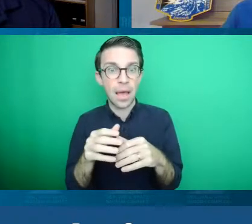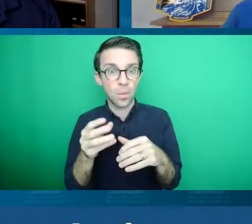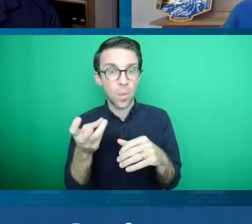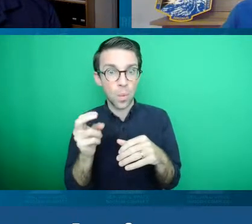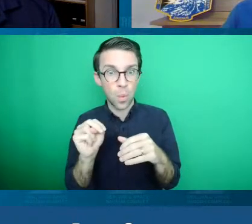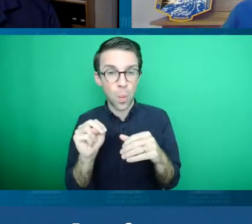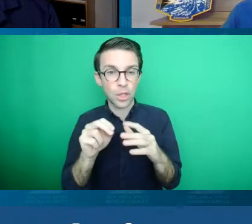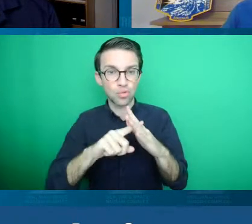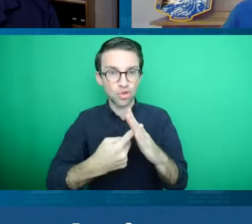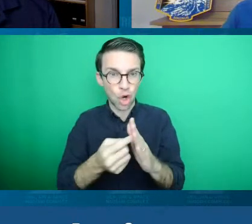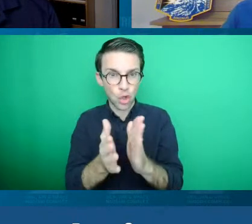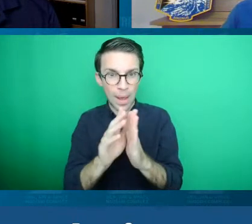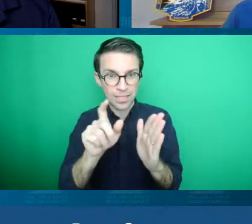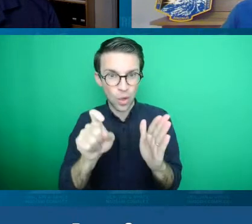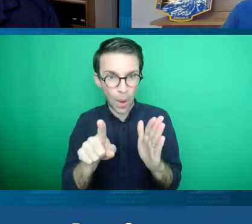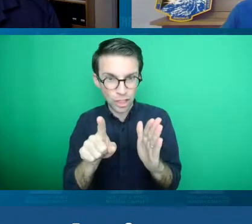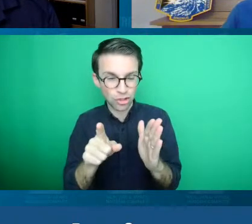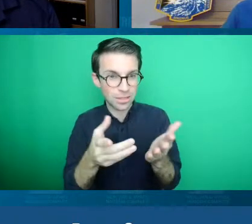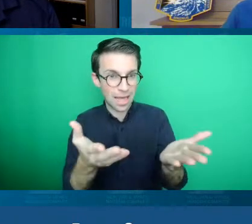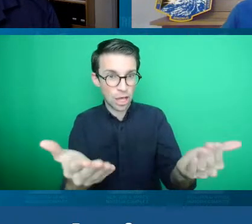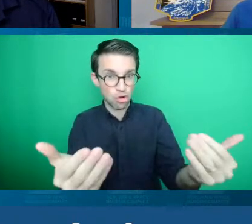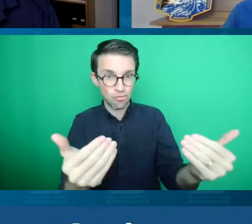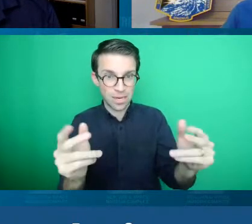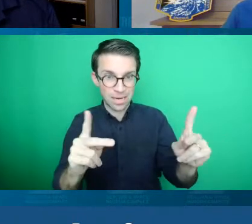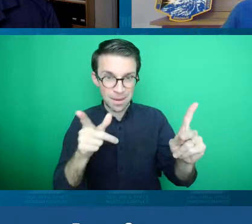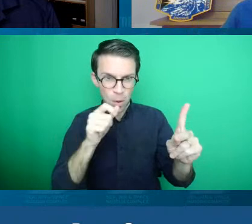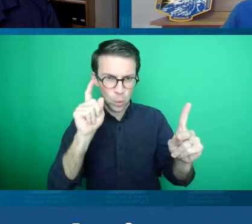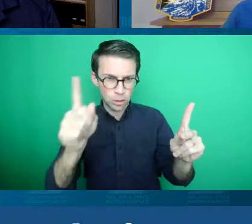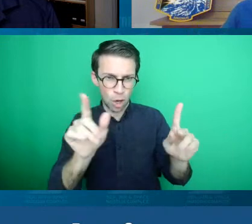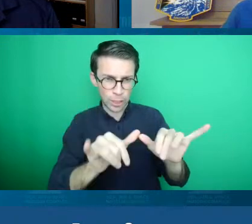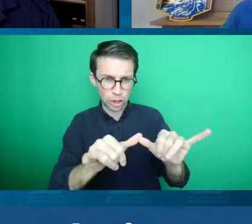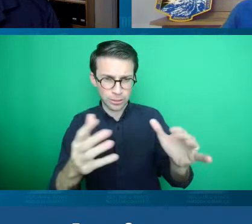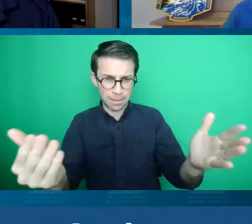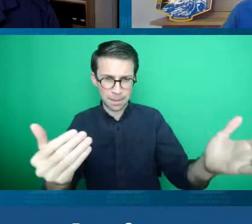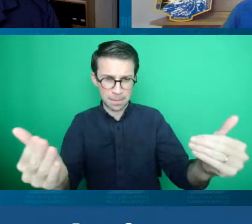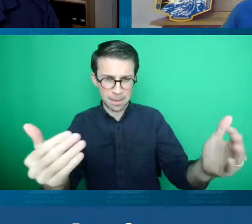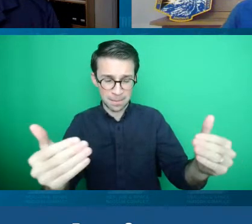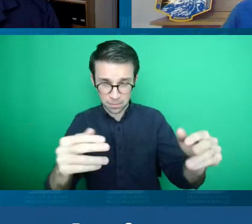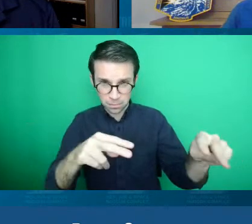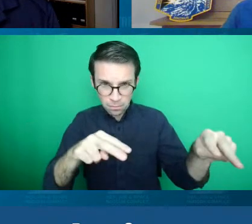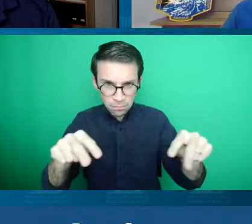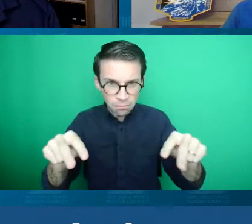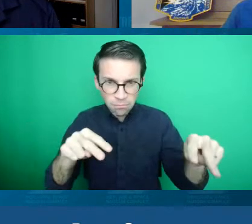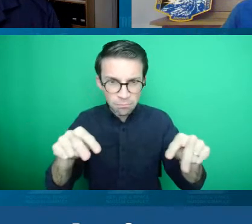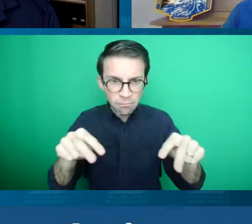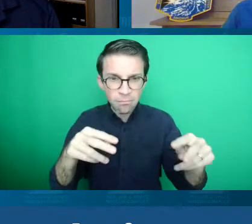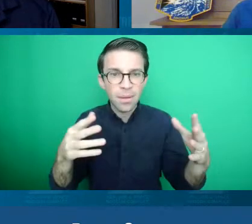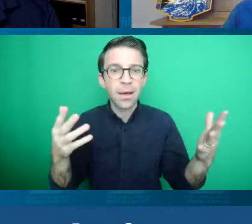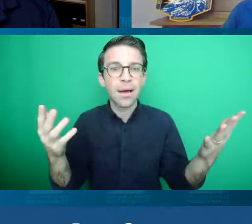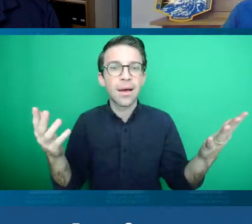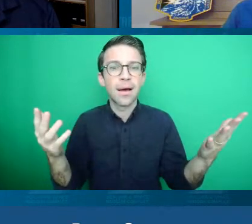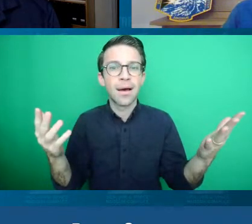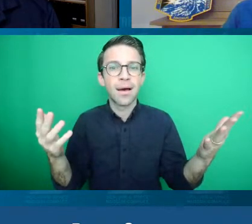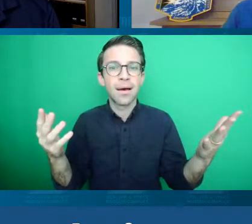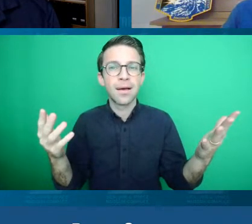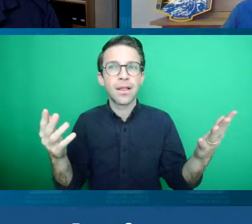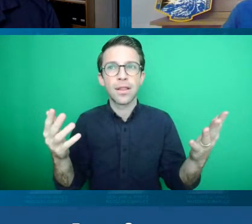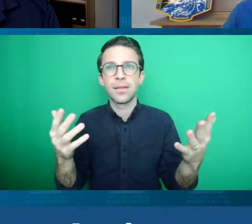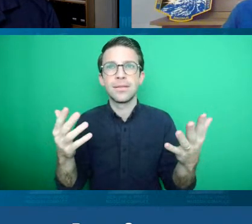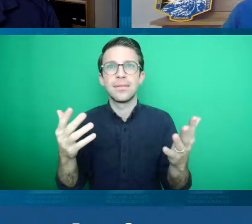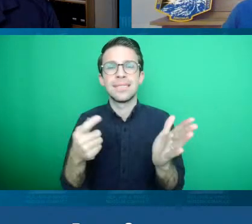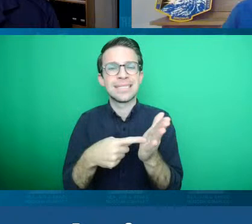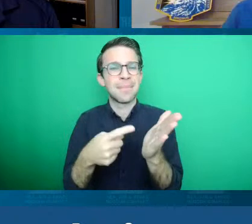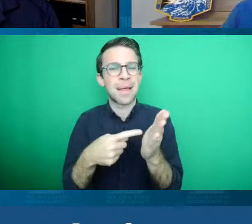You can look around the world, and there's so many problems, so many places that seem overwhelming that we just don't even know how to ask the